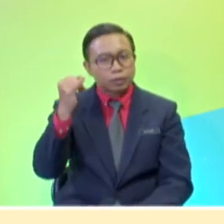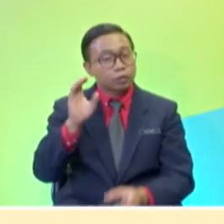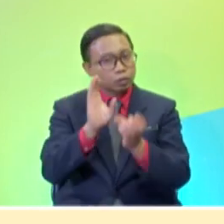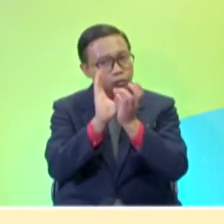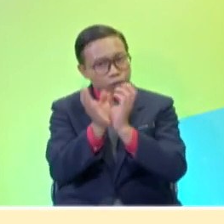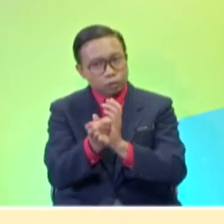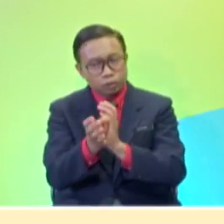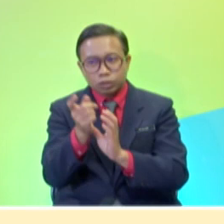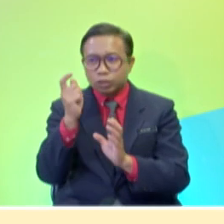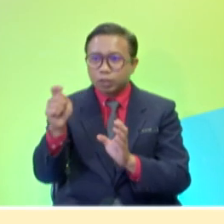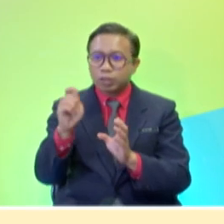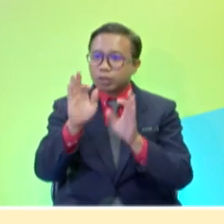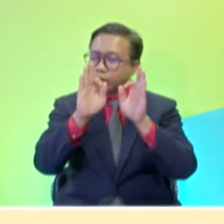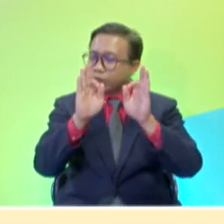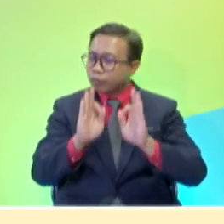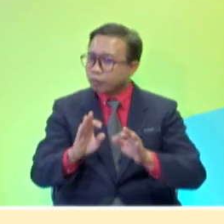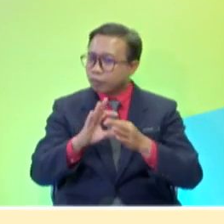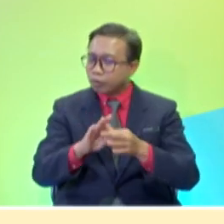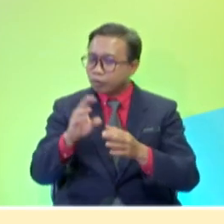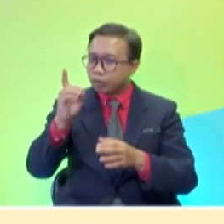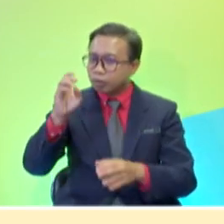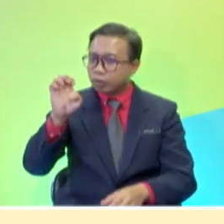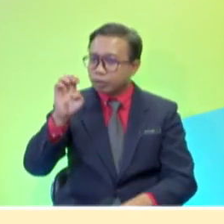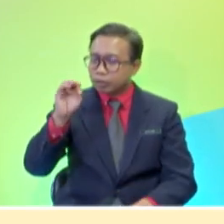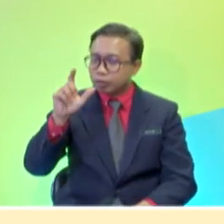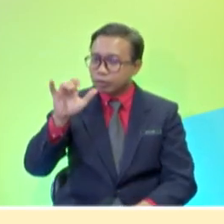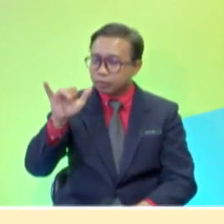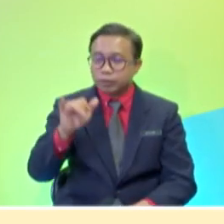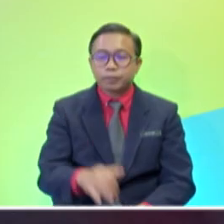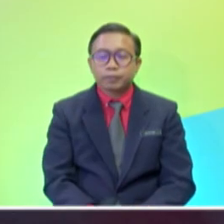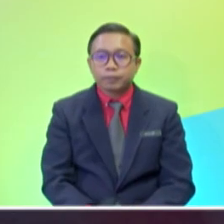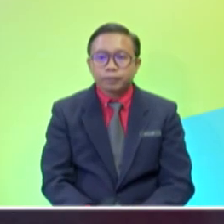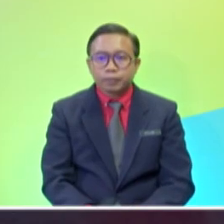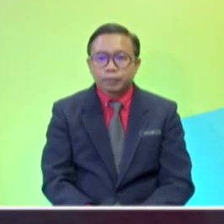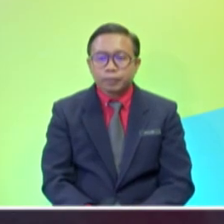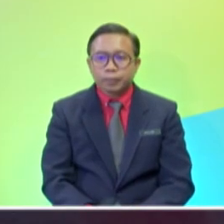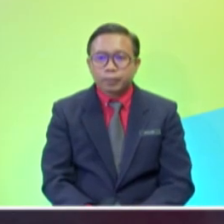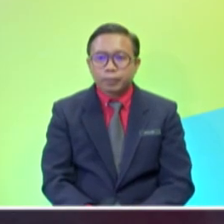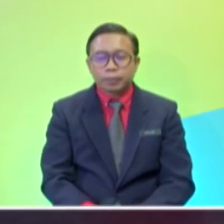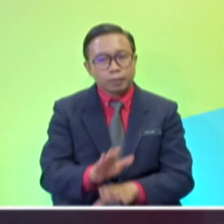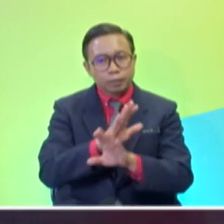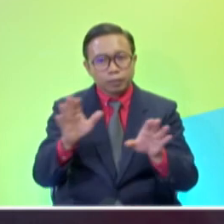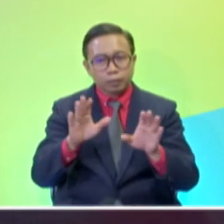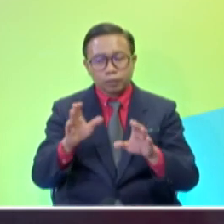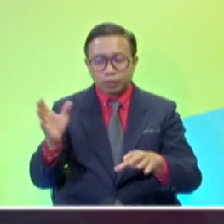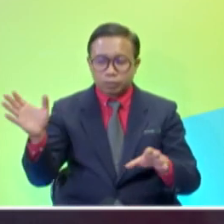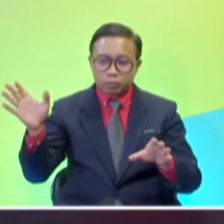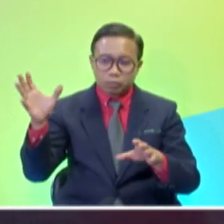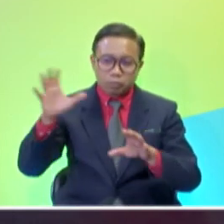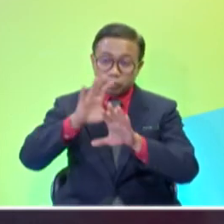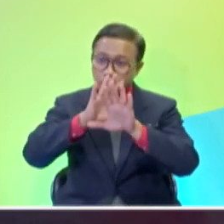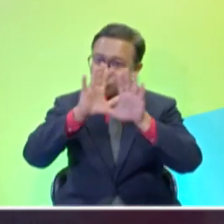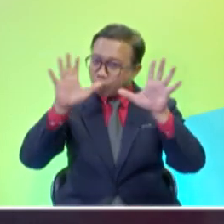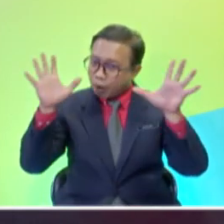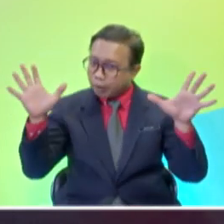change the form of the word dimly. I mean, that was superbly done. Dimly means it's not really bright. Right. But in